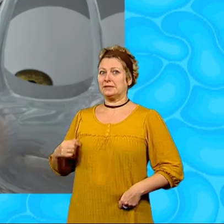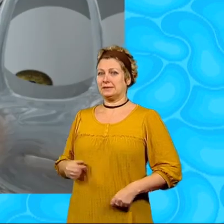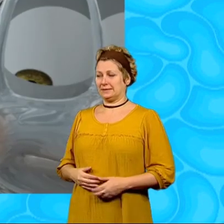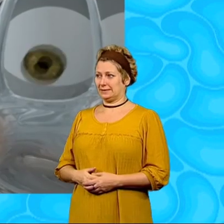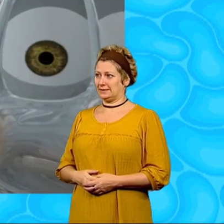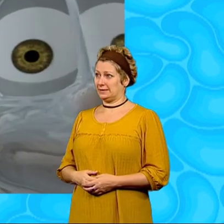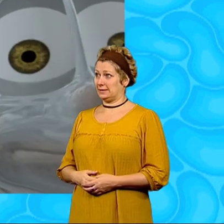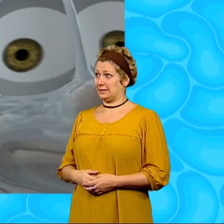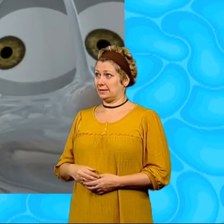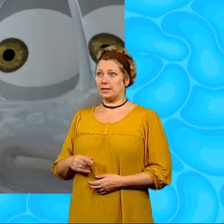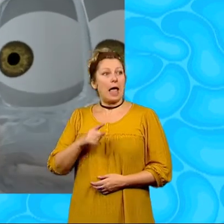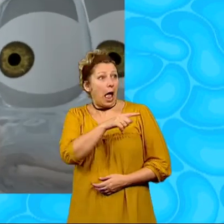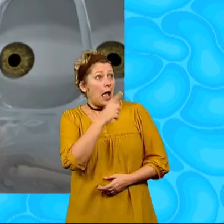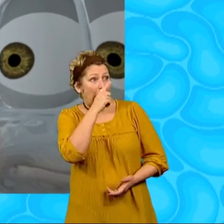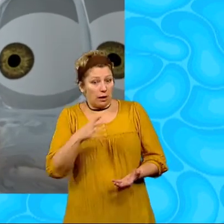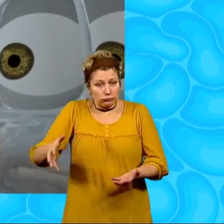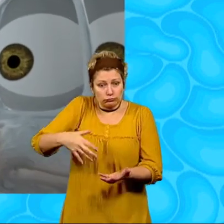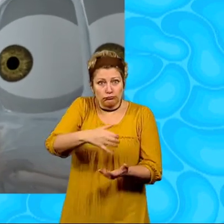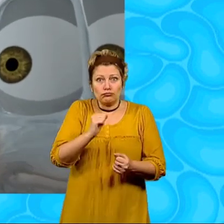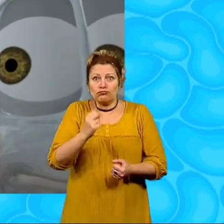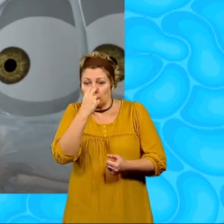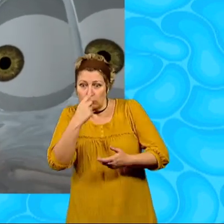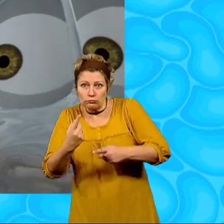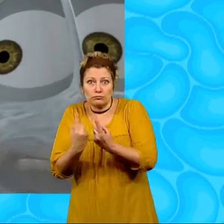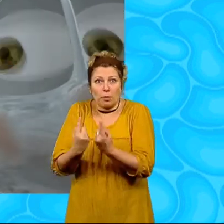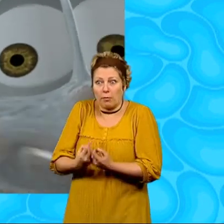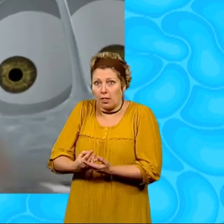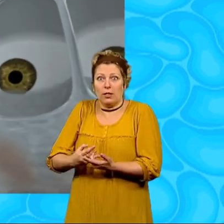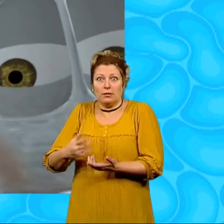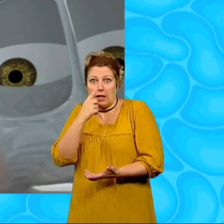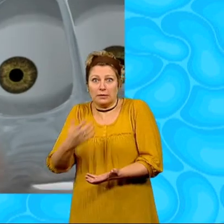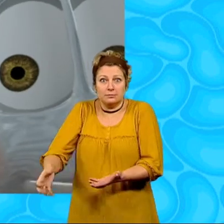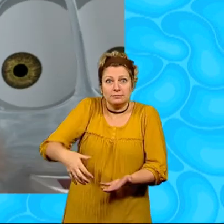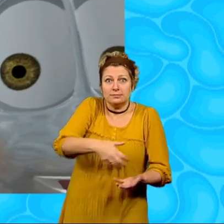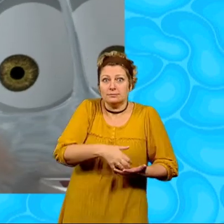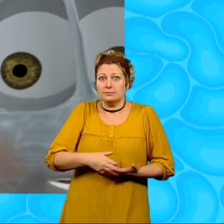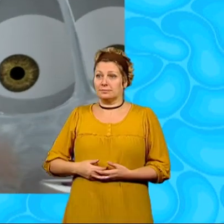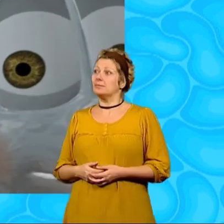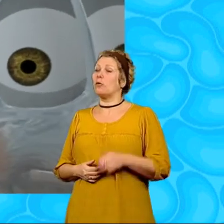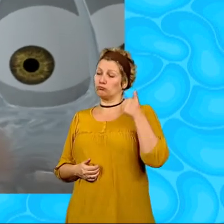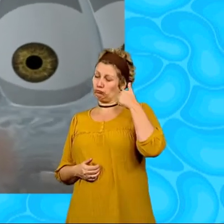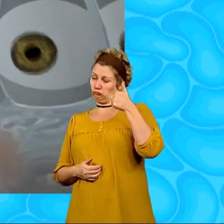And you can collect some jumble on the way, Jubilee. Will do. Bye!